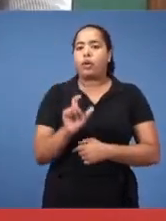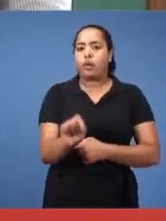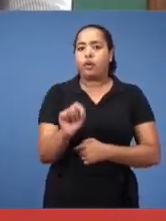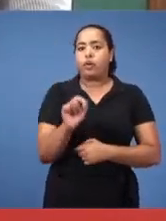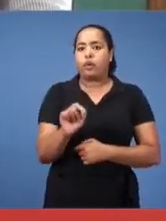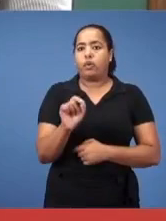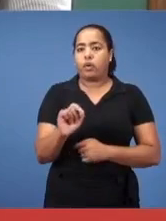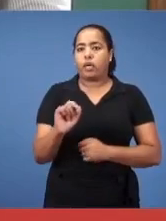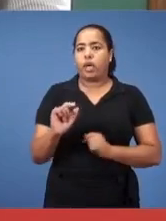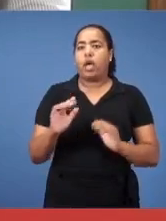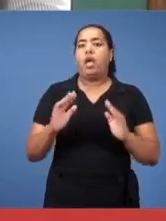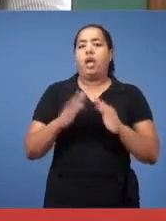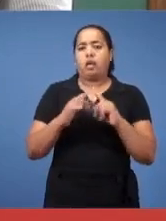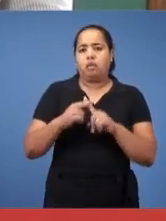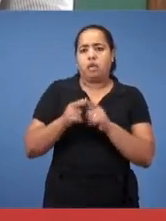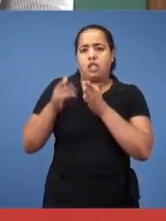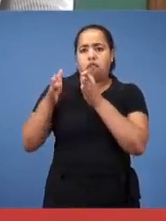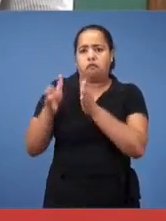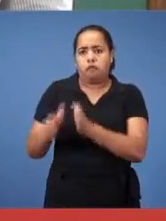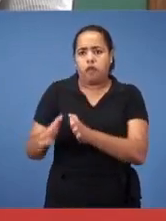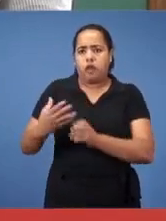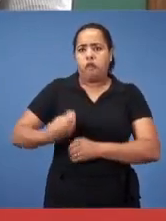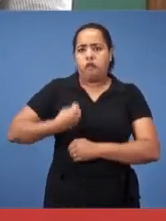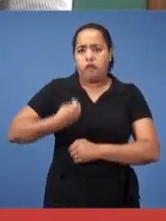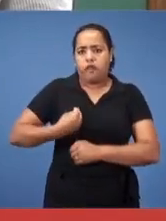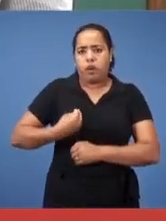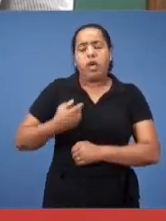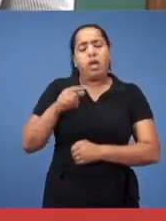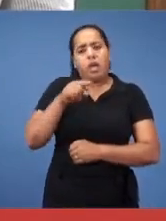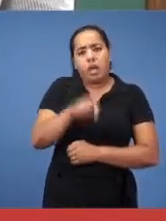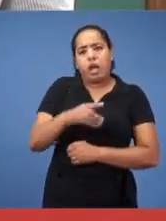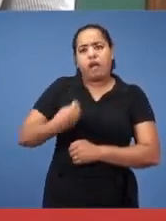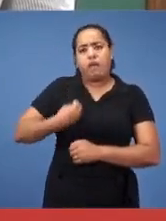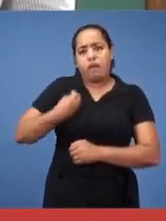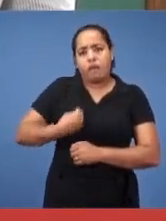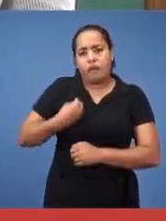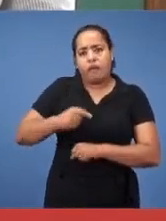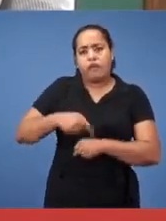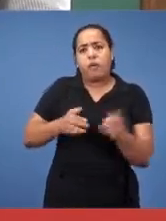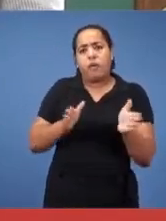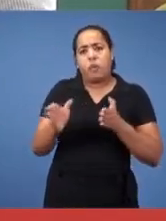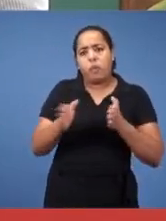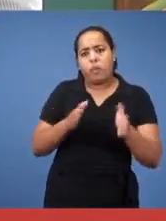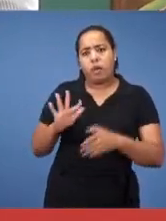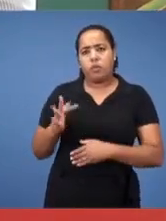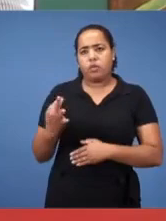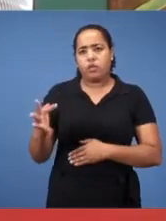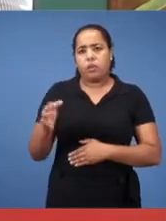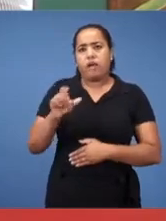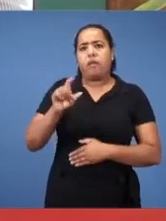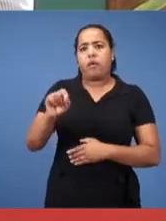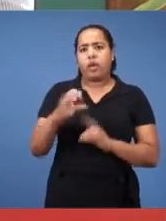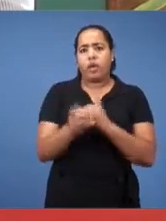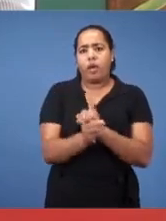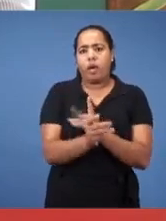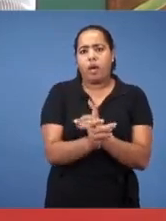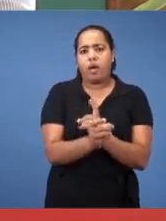the other was what the church lived, which was the church lived the soon. And what is the soon is the